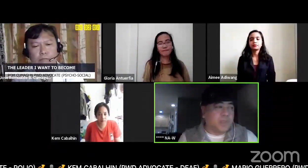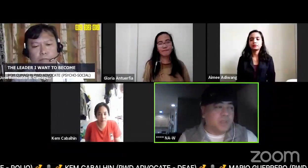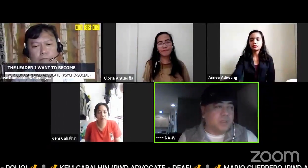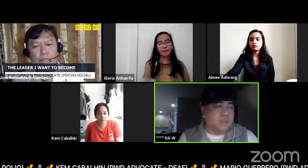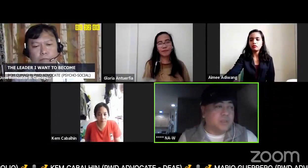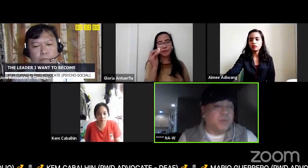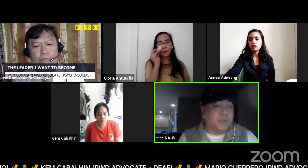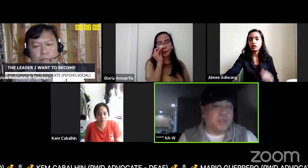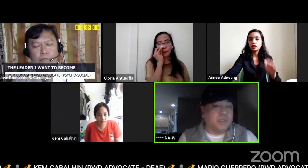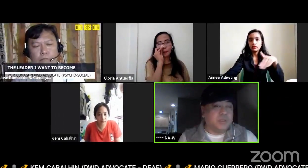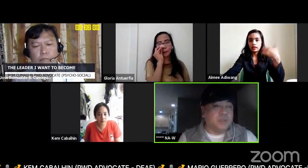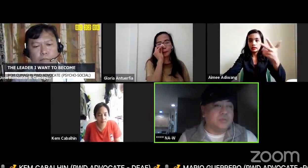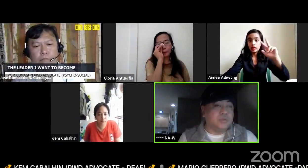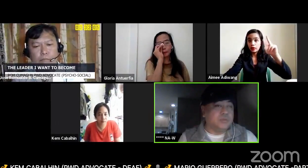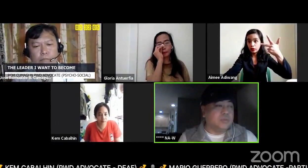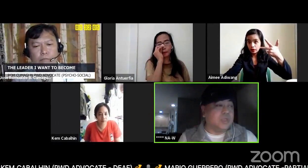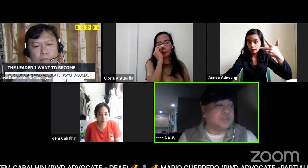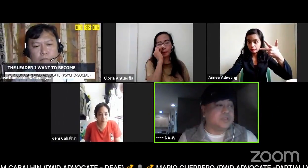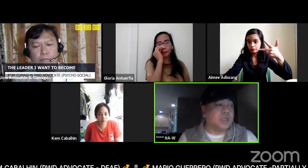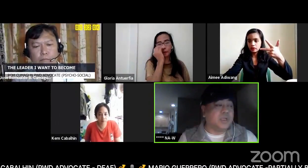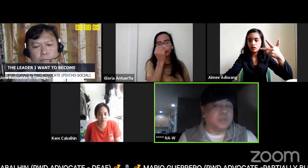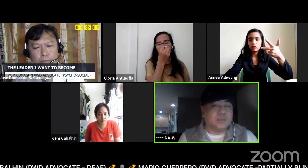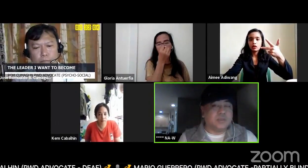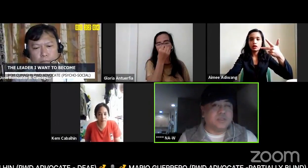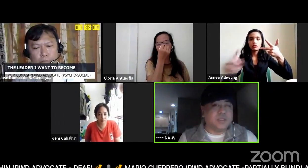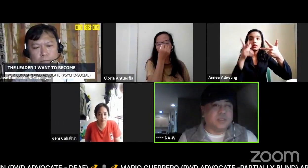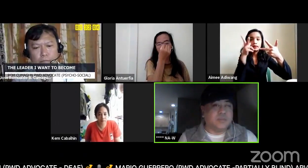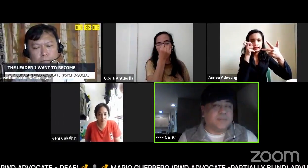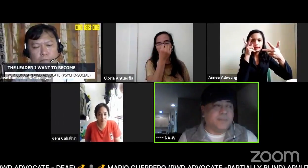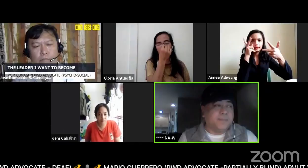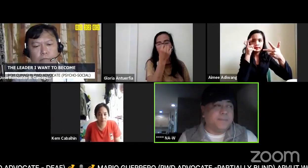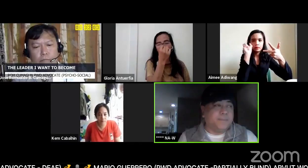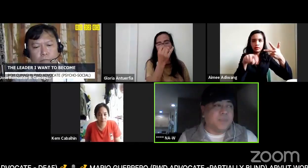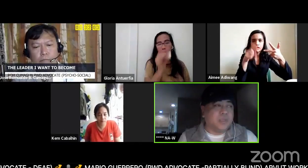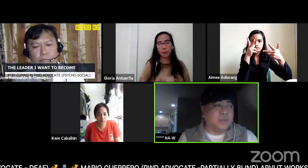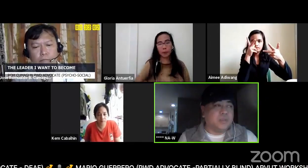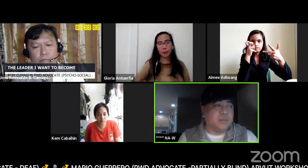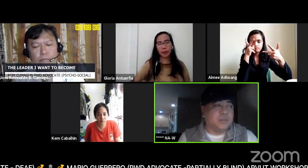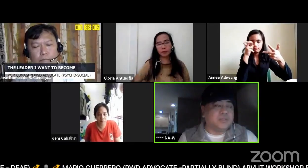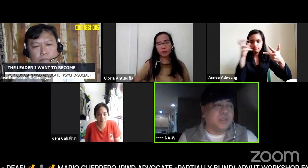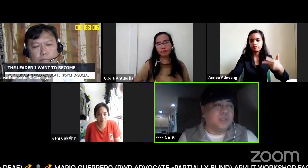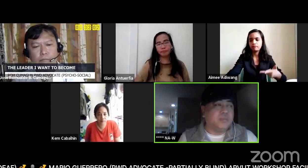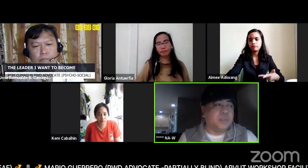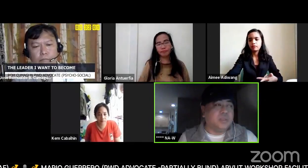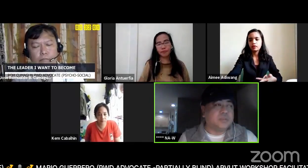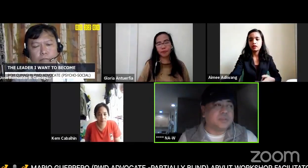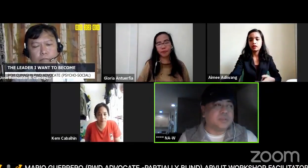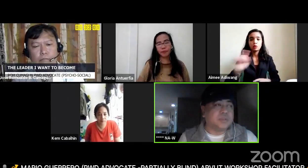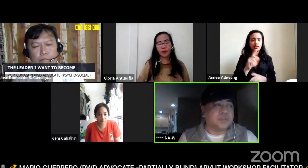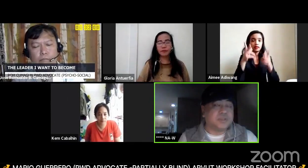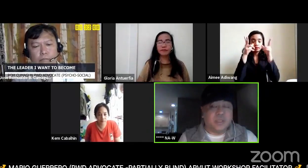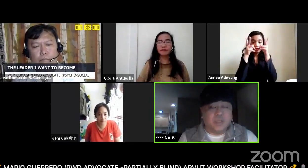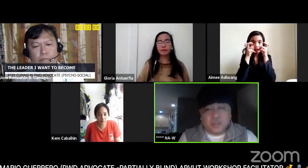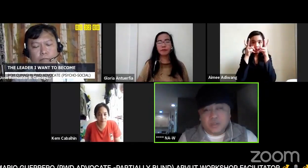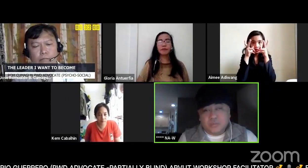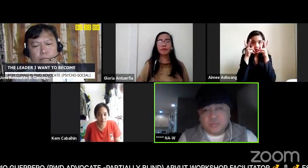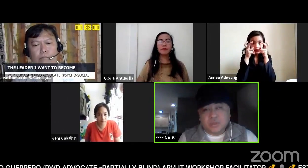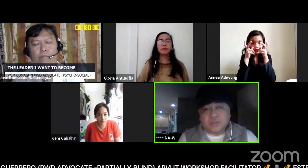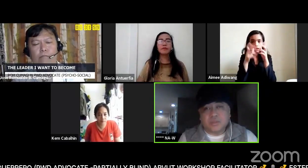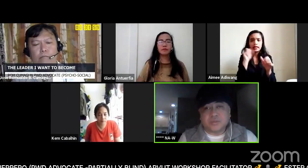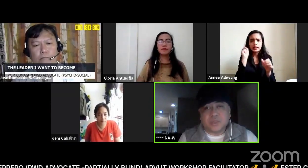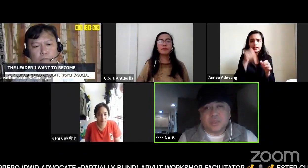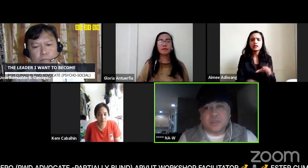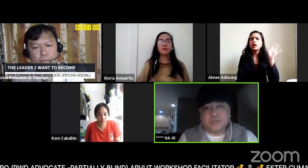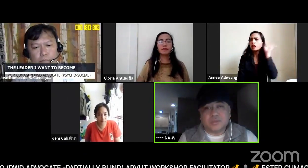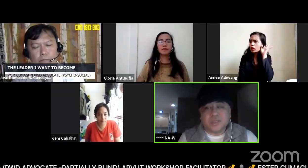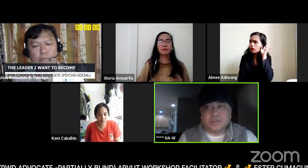So number 3, yung listening. Listening. Listening means not just hearing what